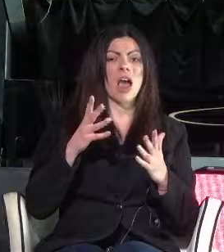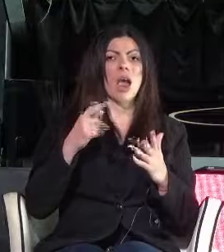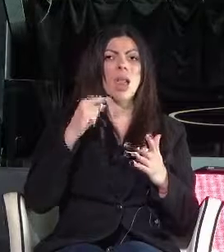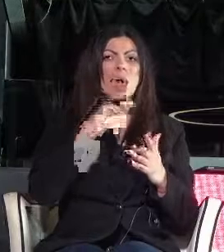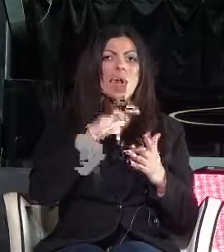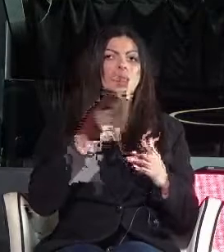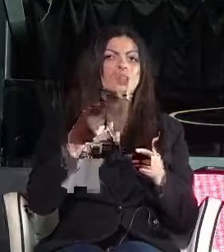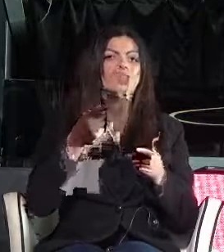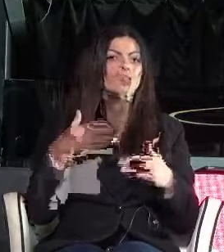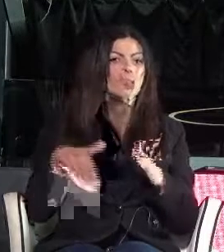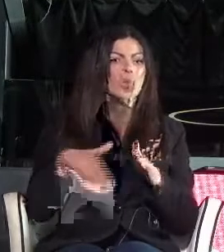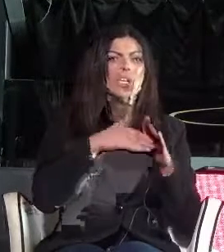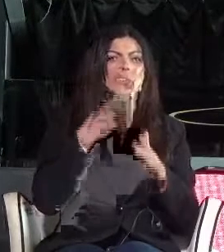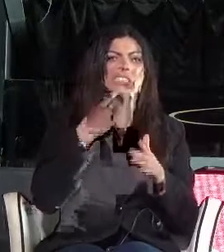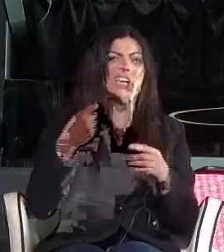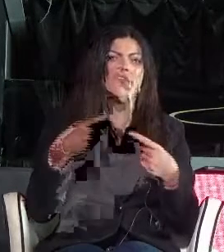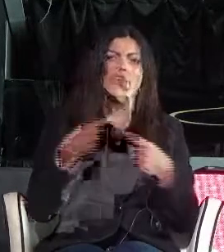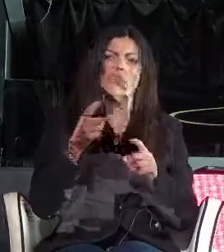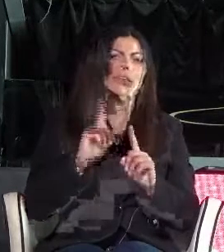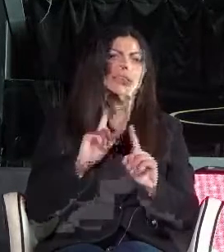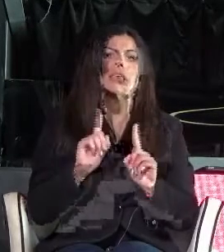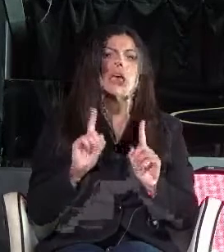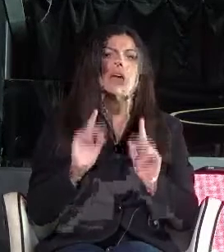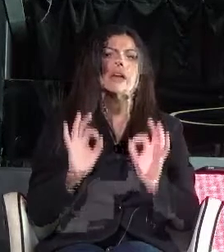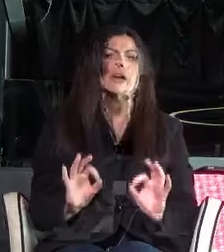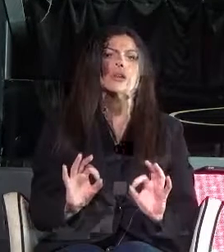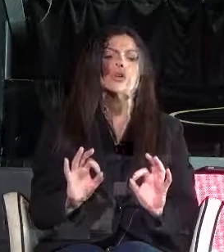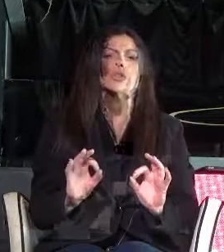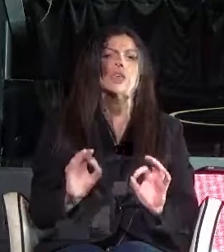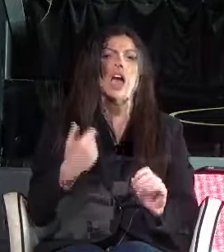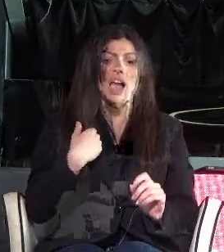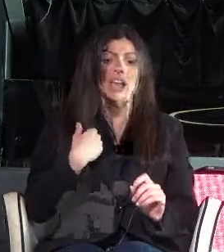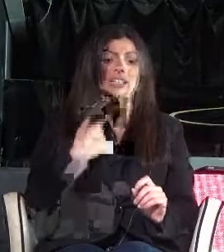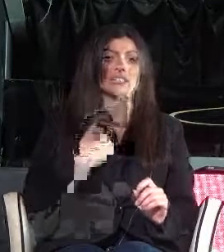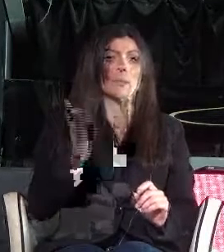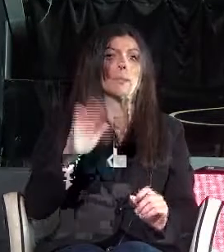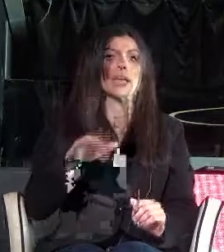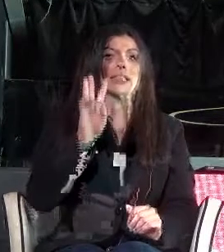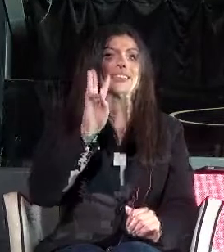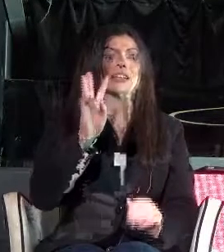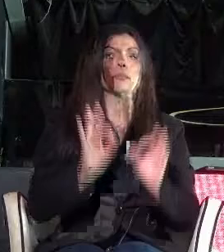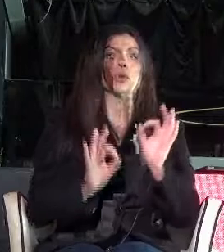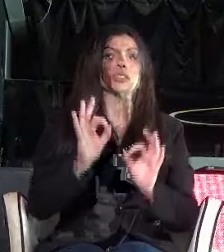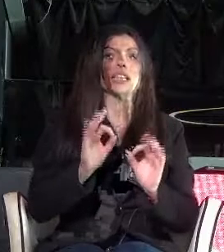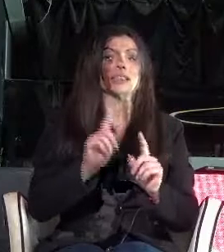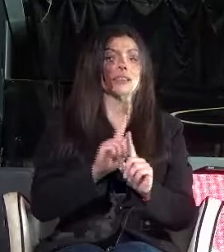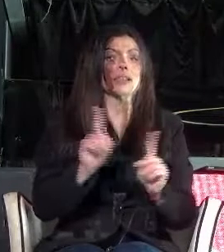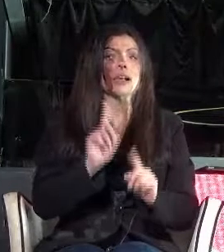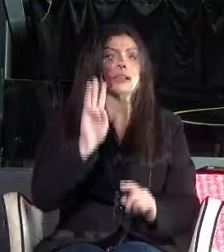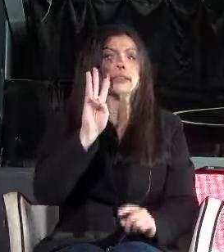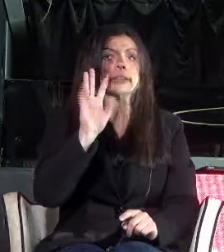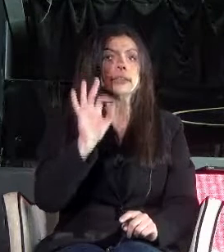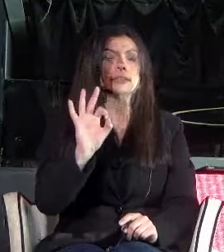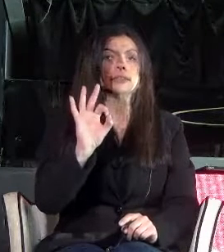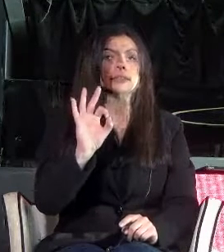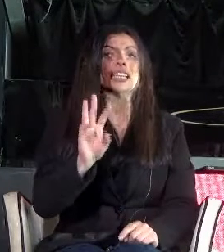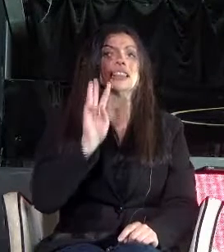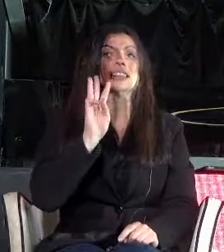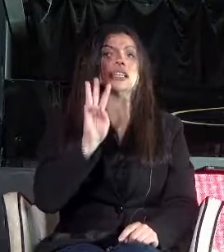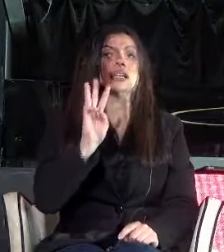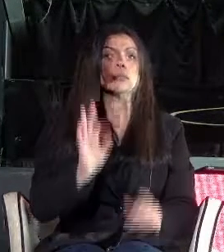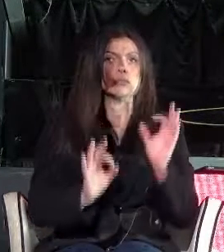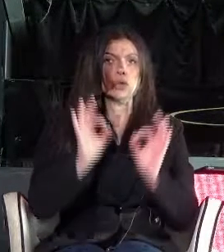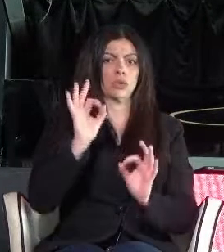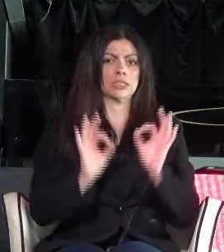it's 3% of Belarusians support it. So, and of course, Svetlana Tikhanovskaya and the whole democratic movement